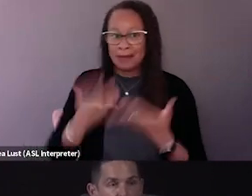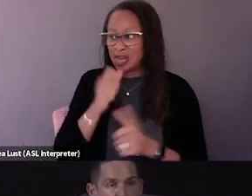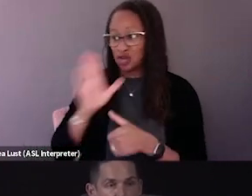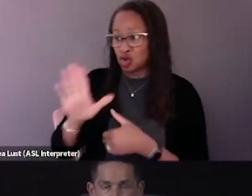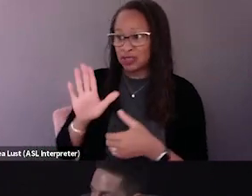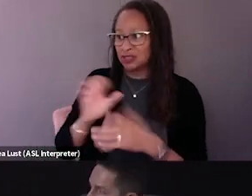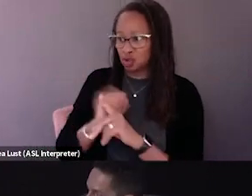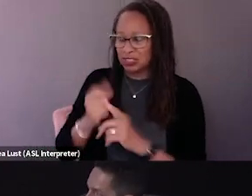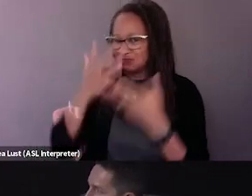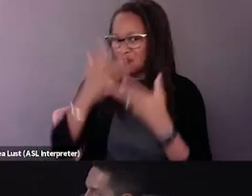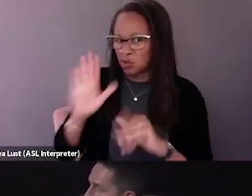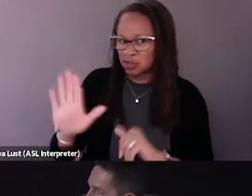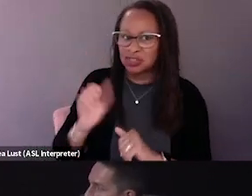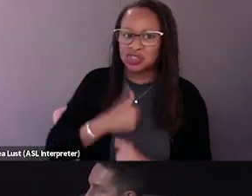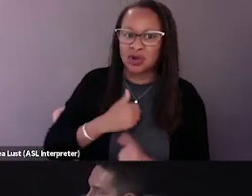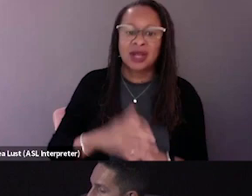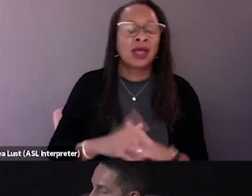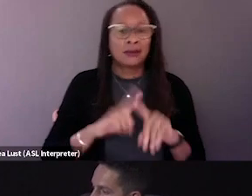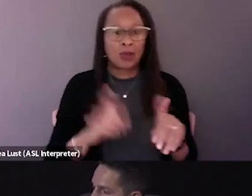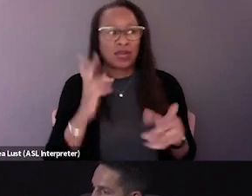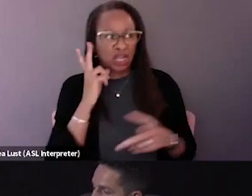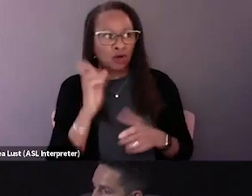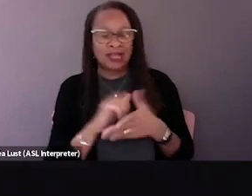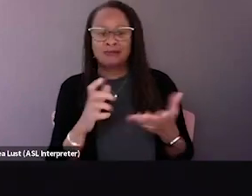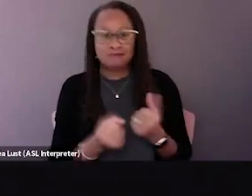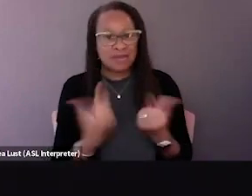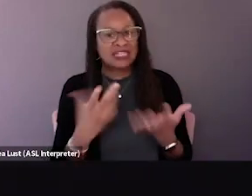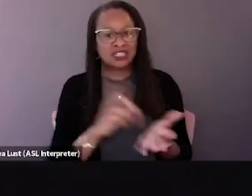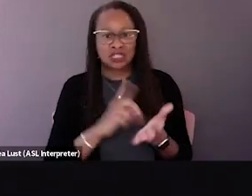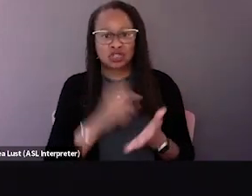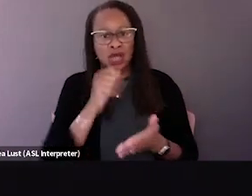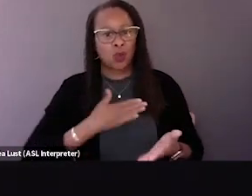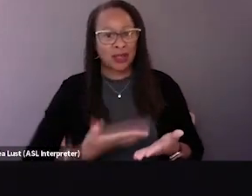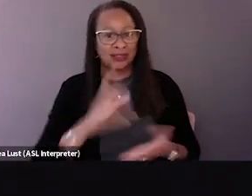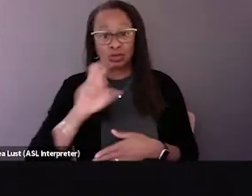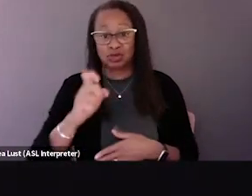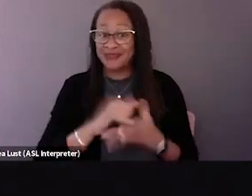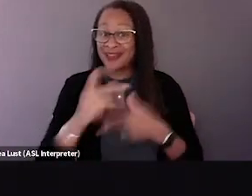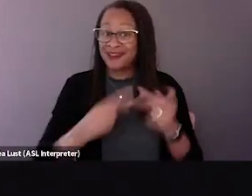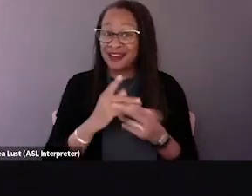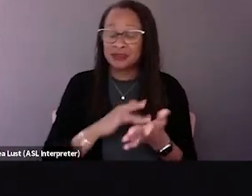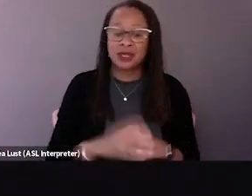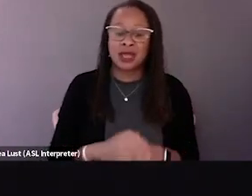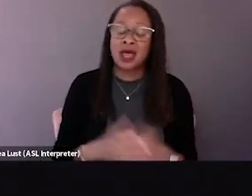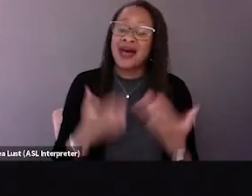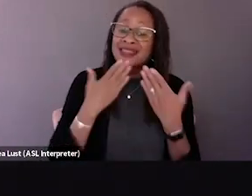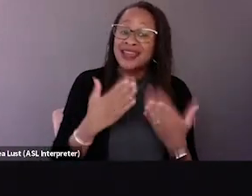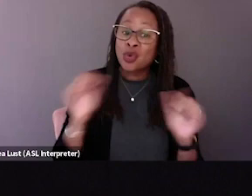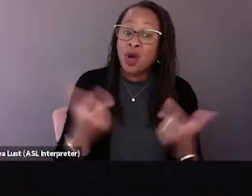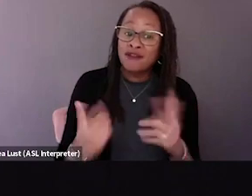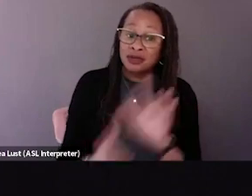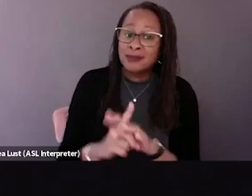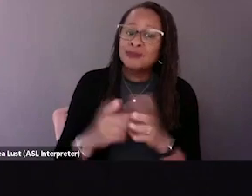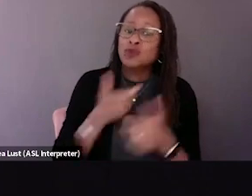but we see that, we hear about those deterrents. I want to thank you all very, very much. Thank you all for coming out to watch this